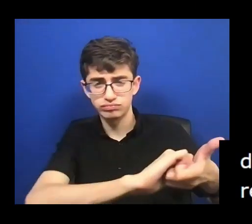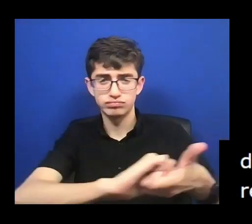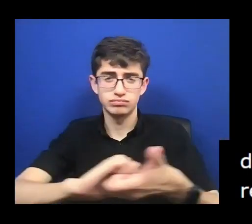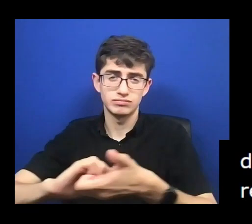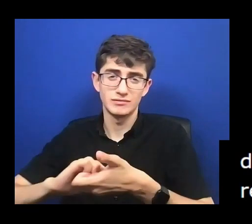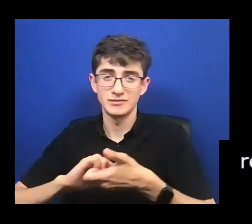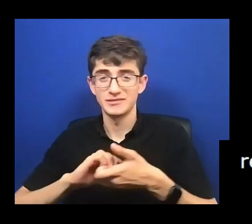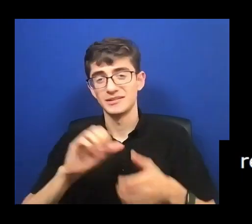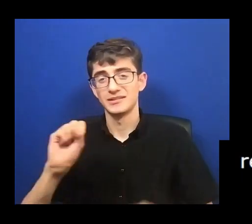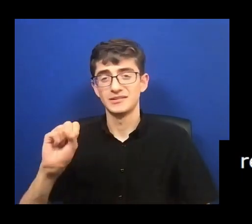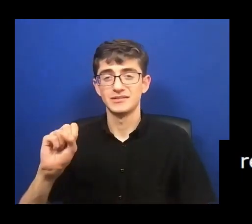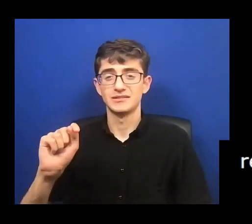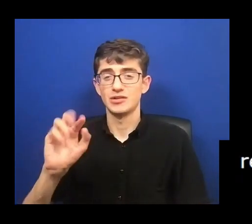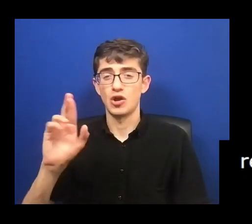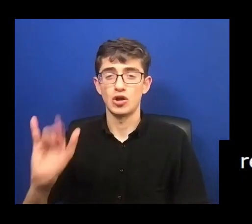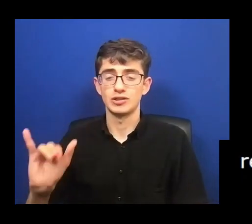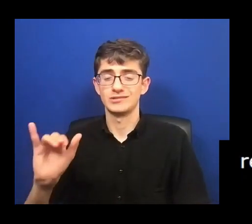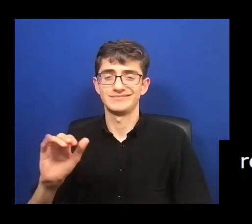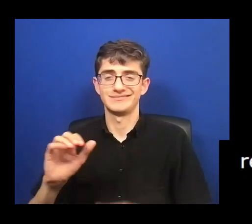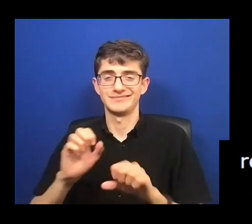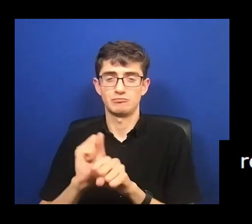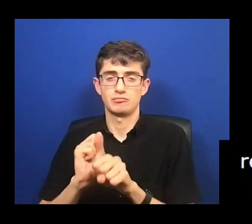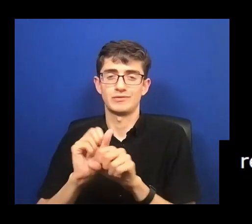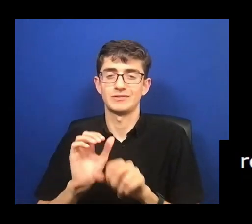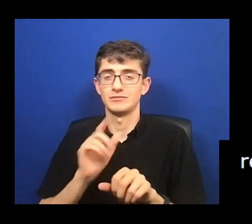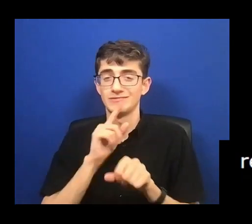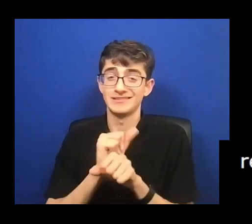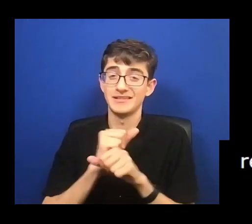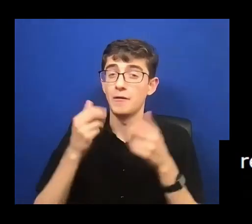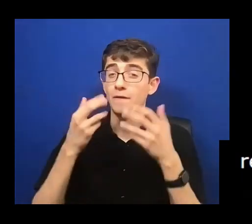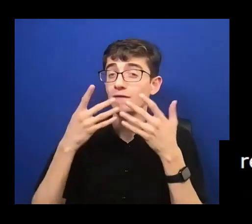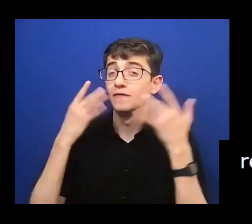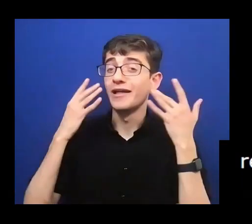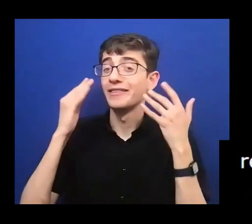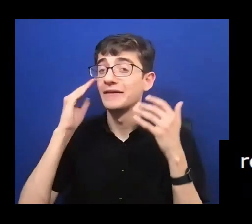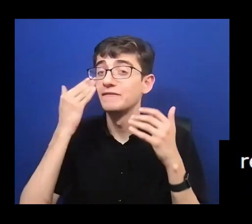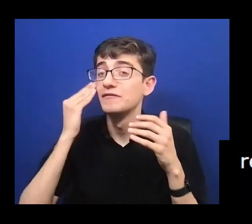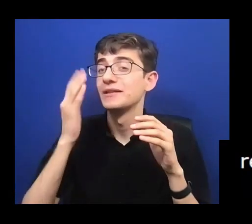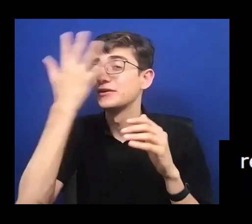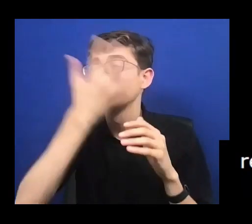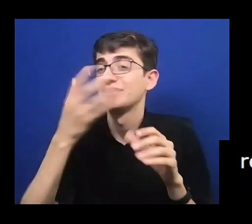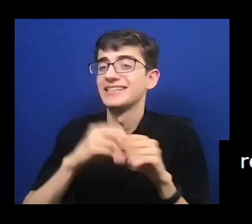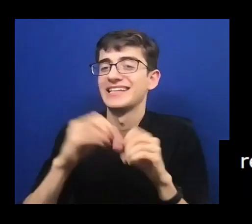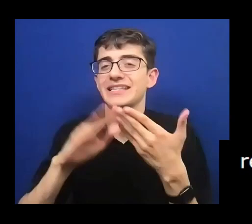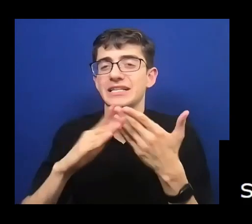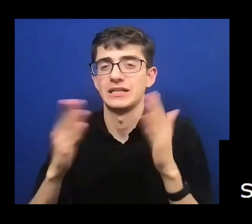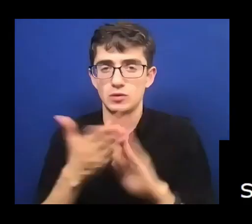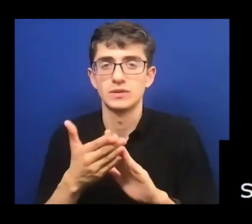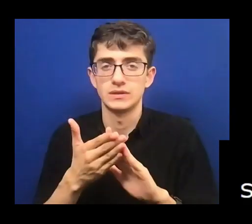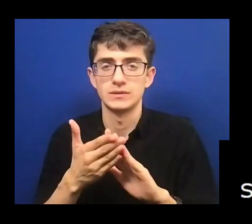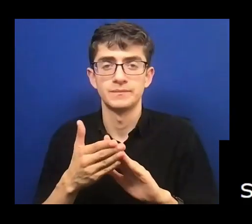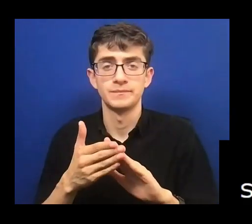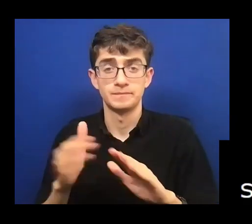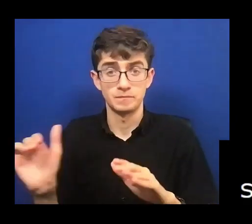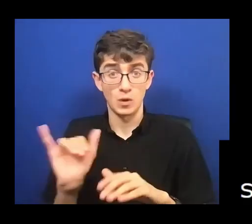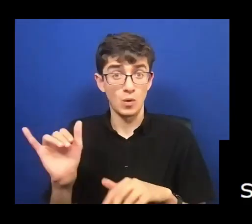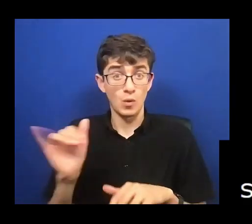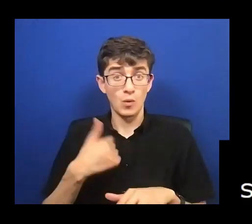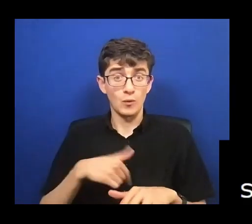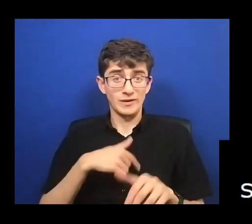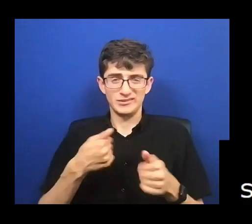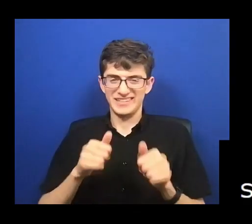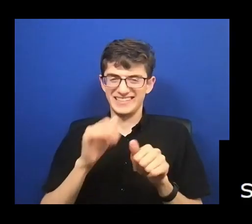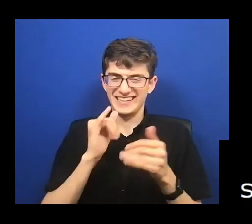a Starry employee is a friendly face and friendly and familiar face in these communities. It's also how we identify other ways that we can support